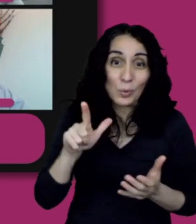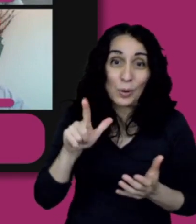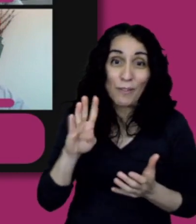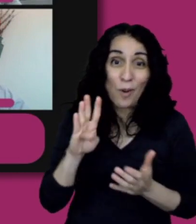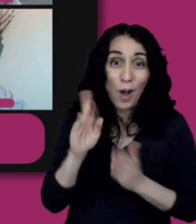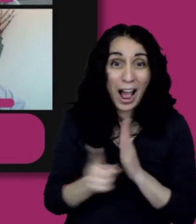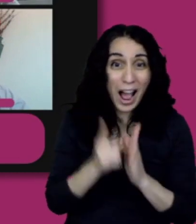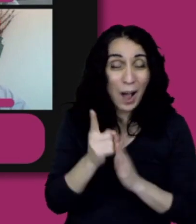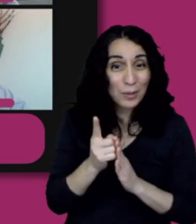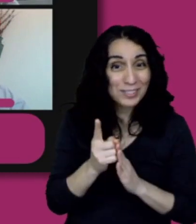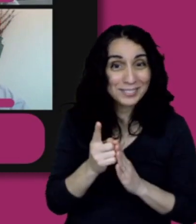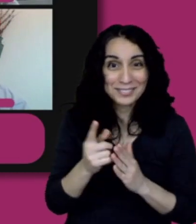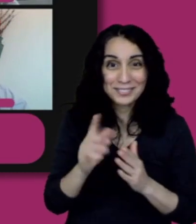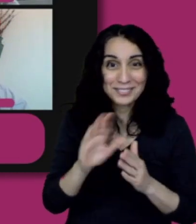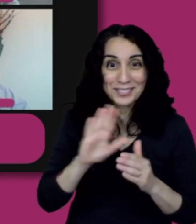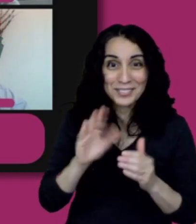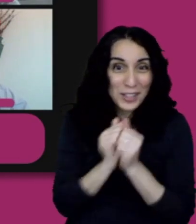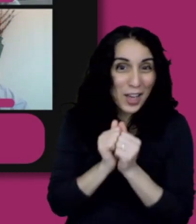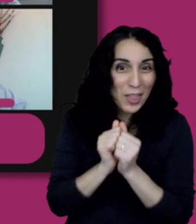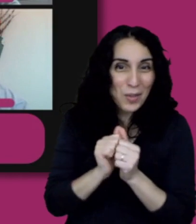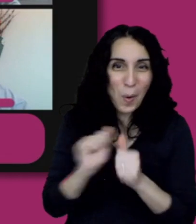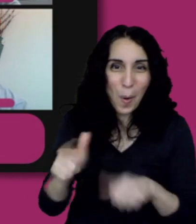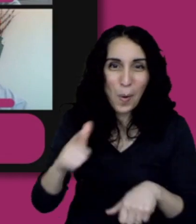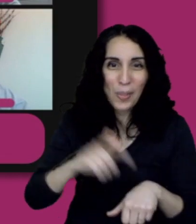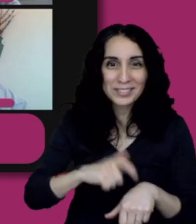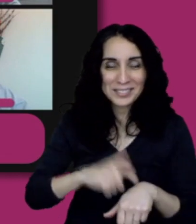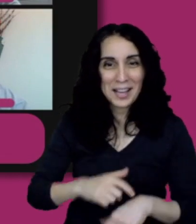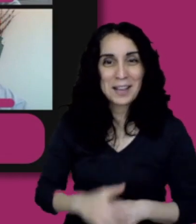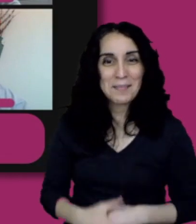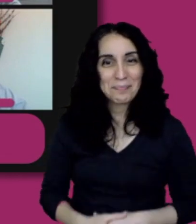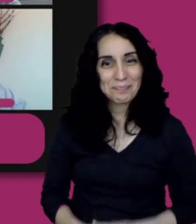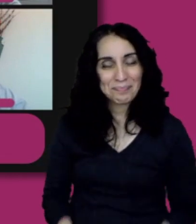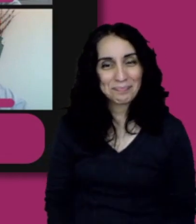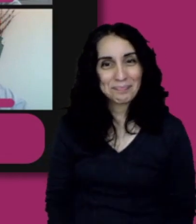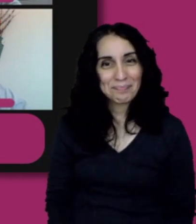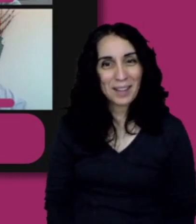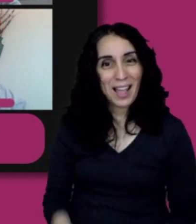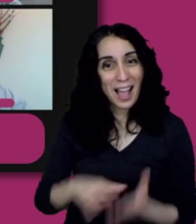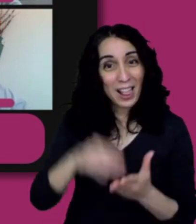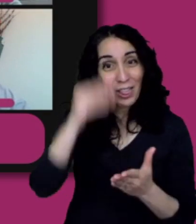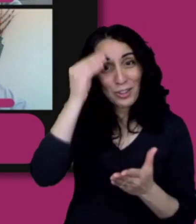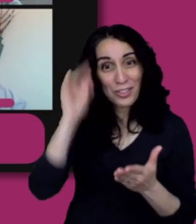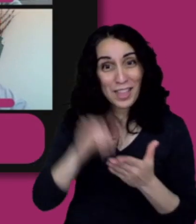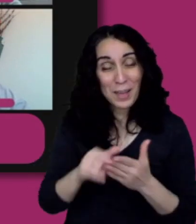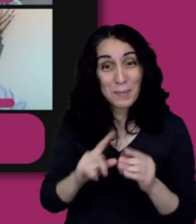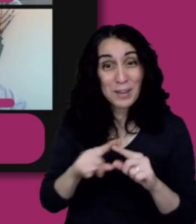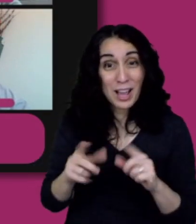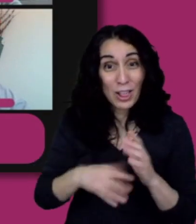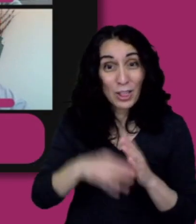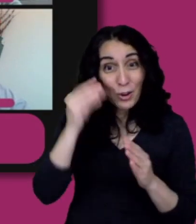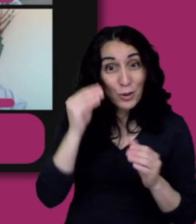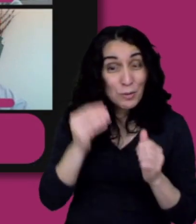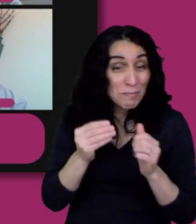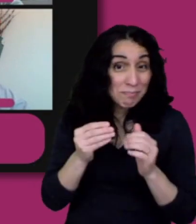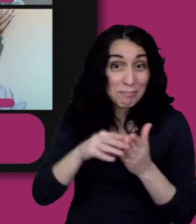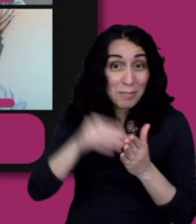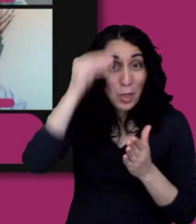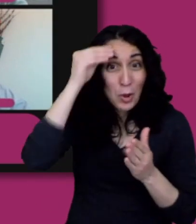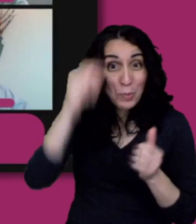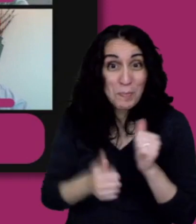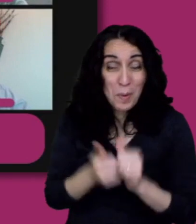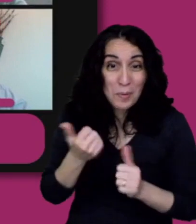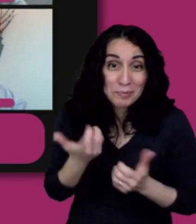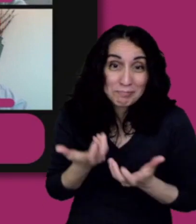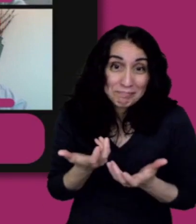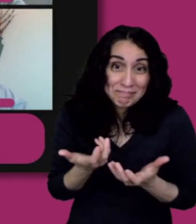spend pretty much 24 hours a day together now. But that was what I learned. What I learned more than